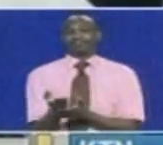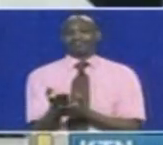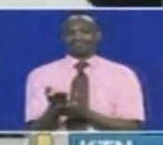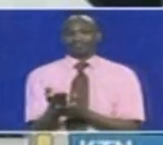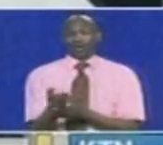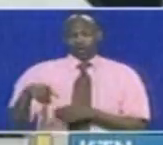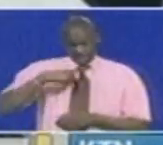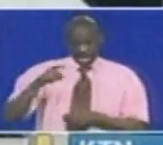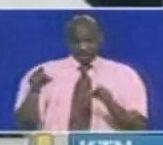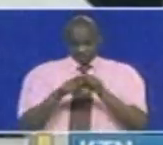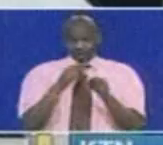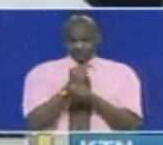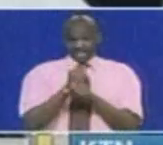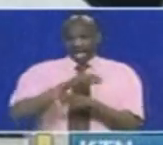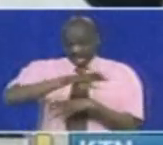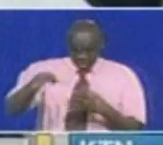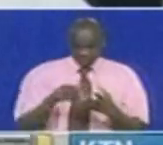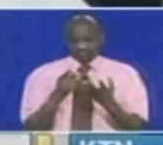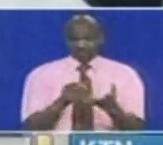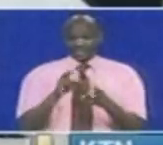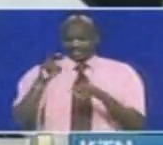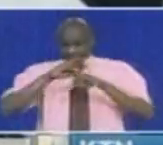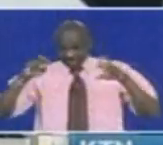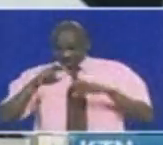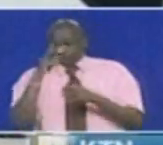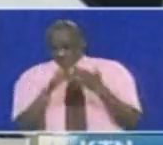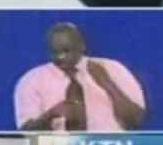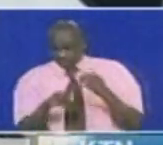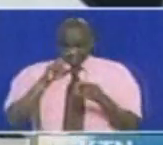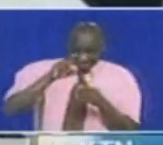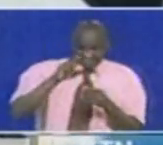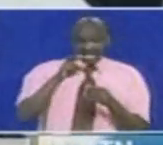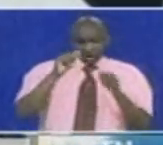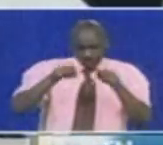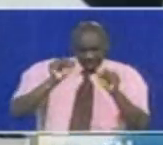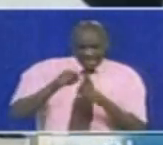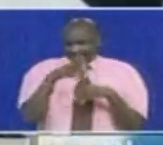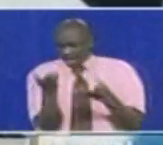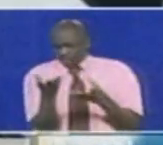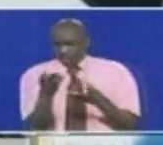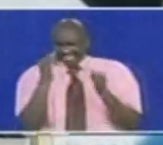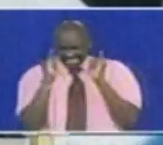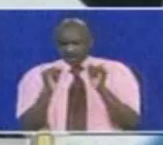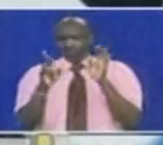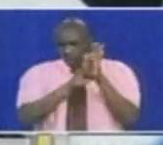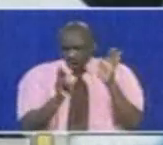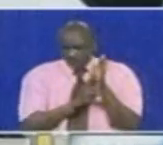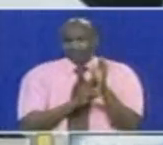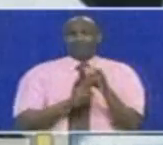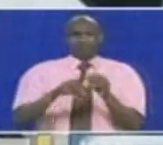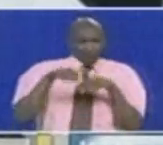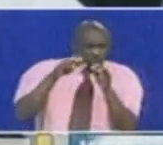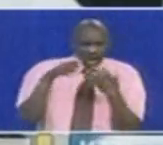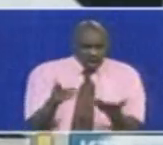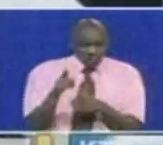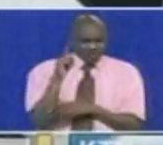and we are also doing inspection in the field of compliance to the new regulations, and